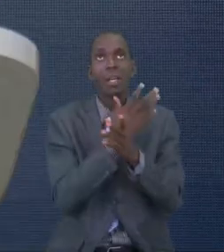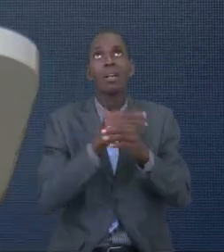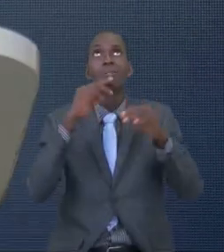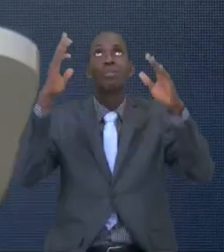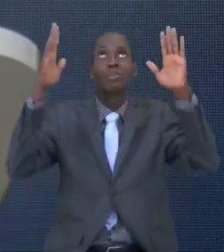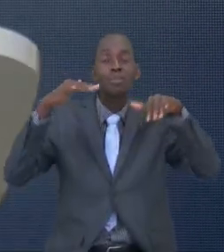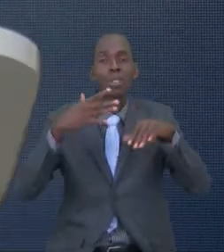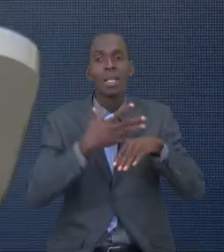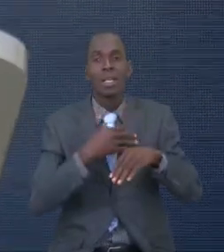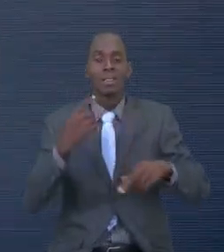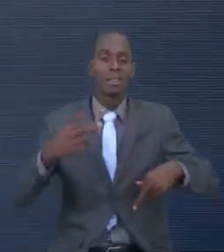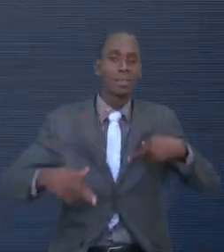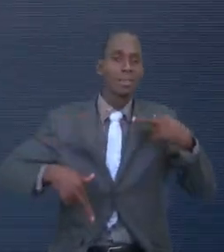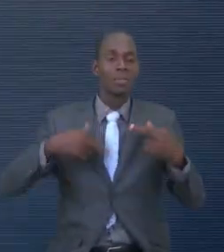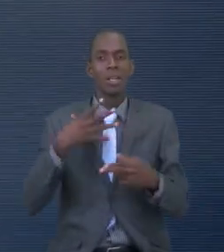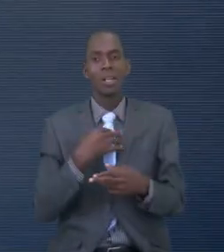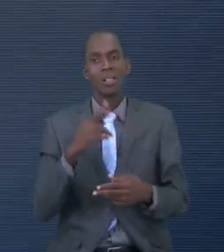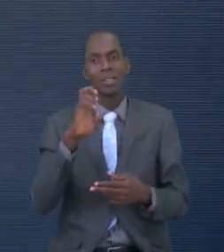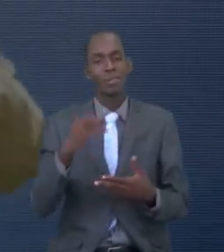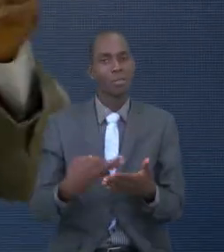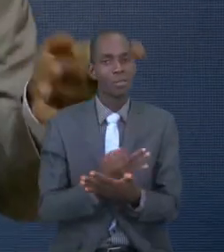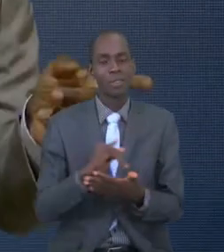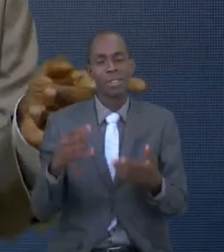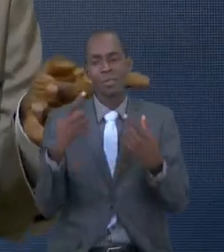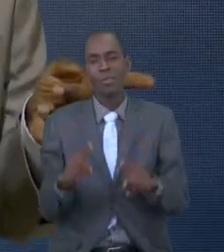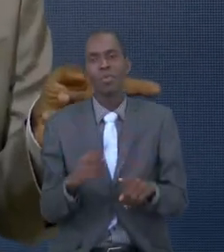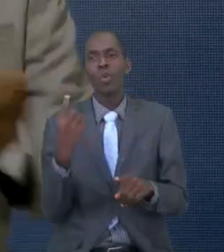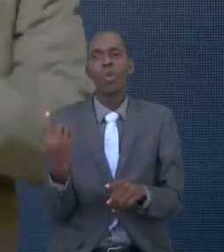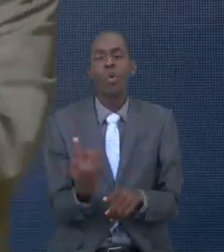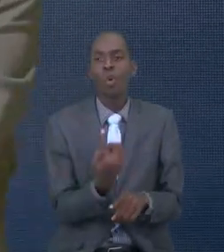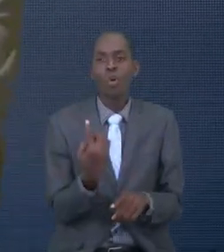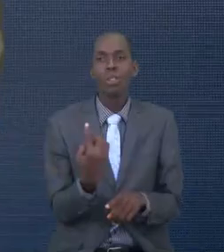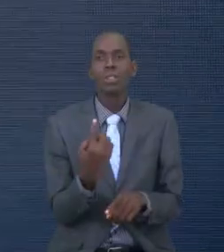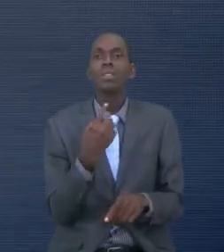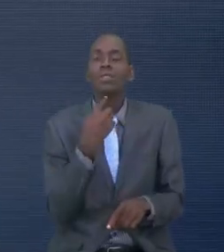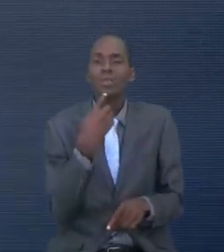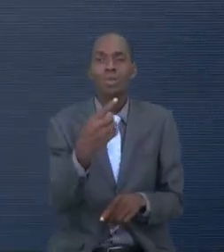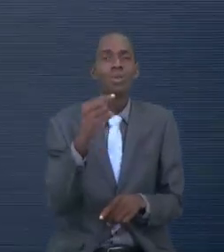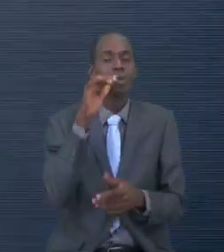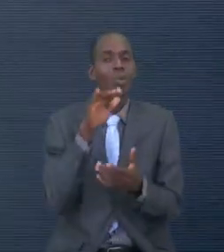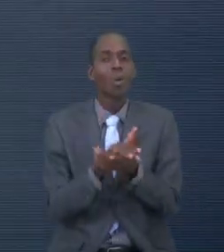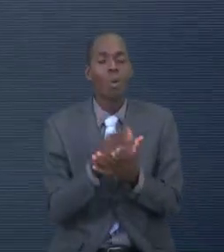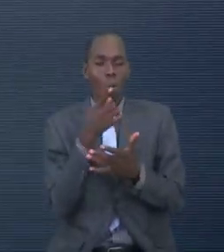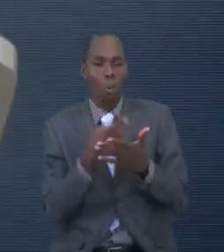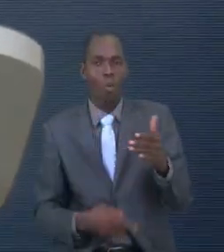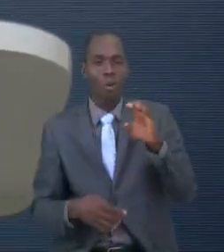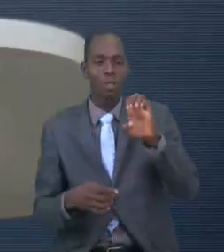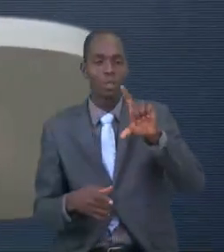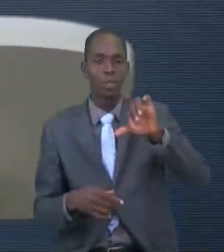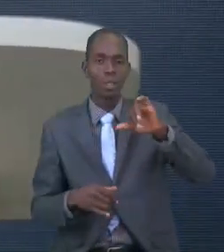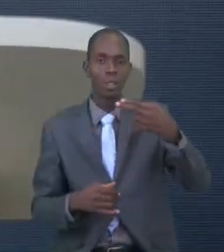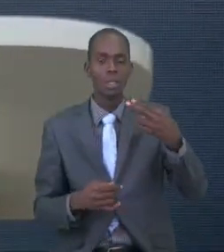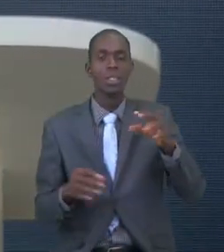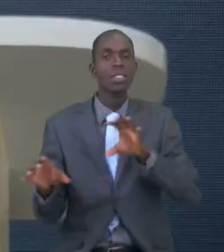refreshing came down. Only told her what Elijah did to the prophets